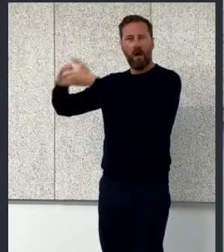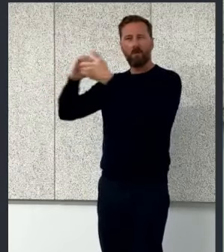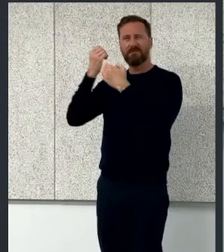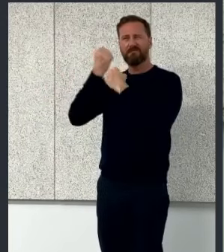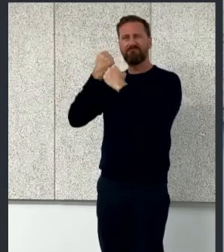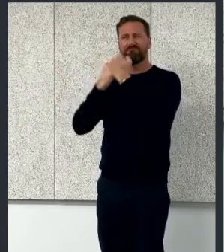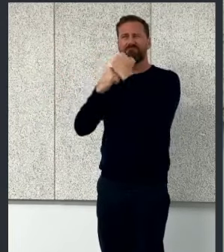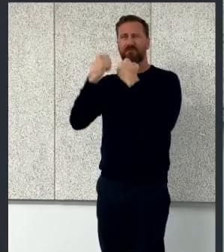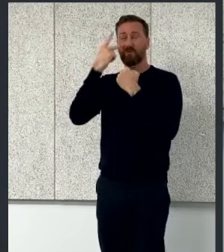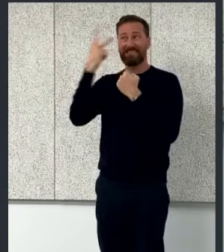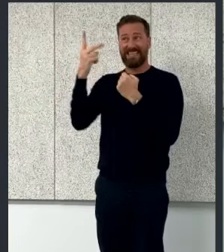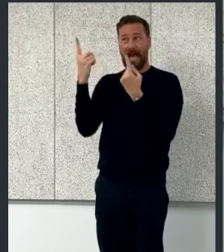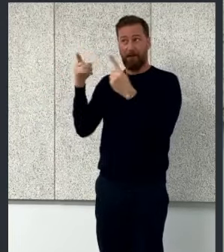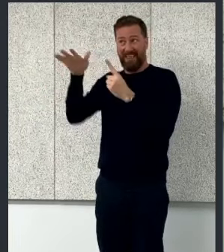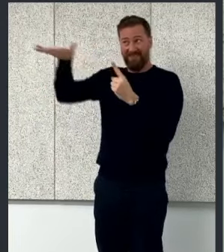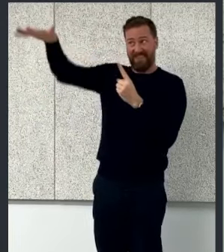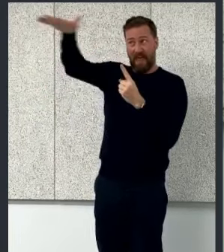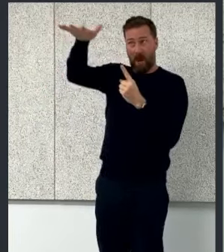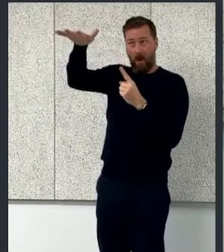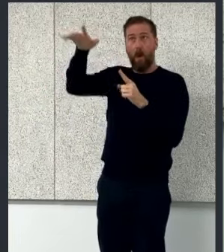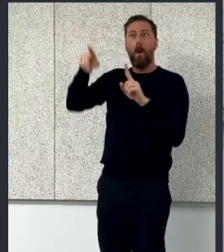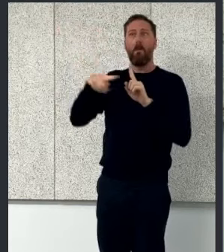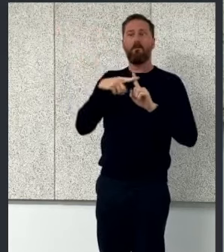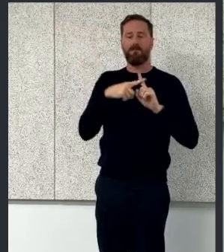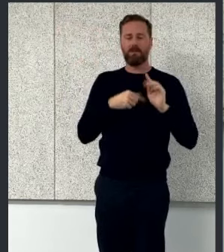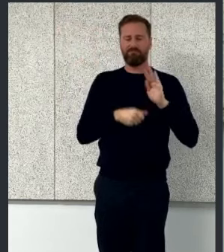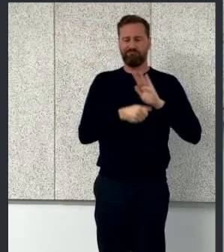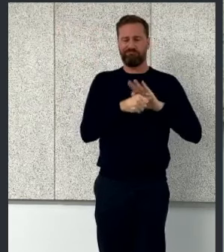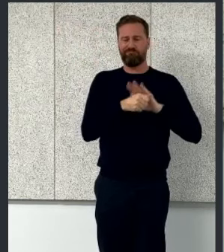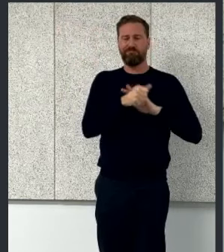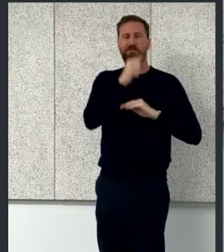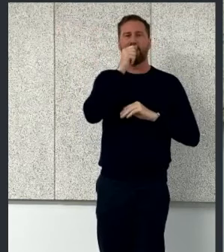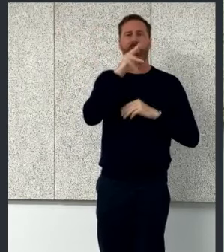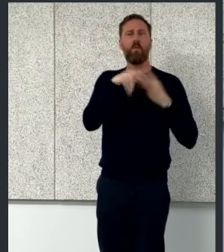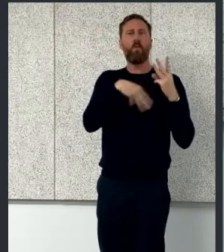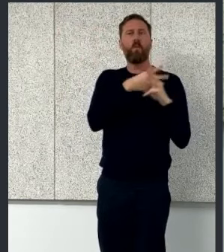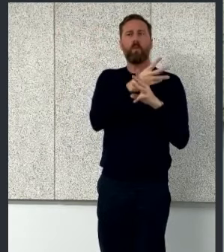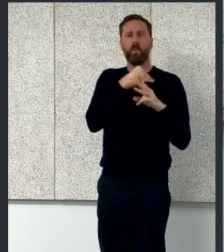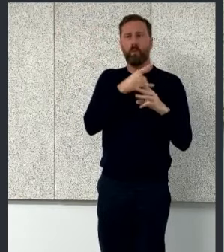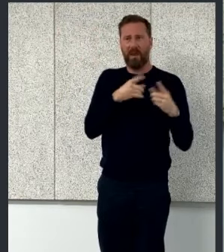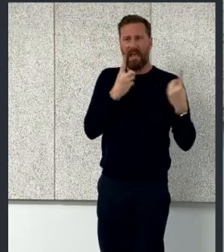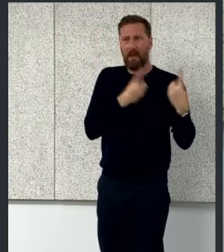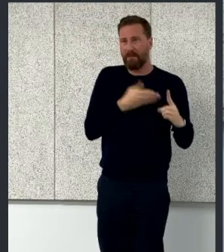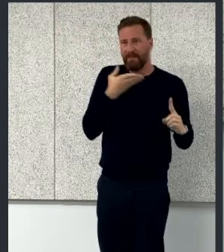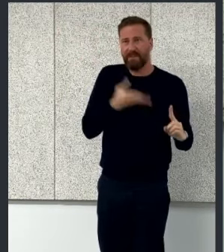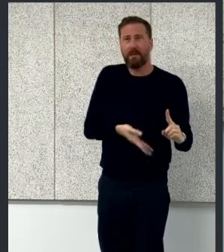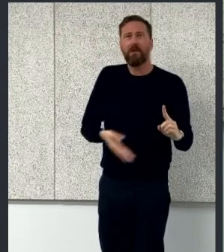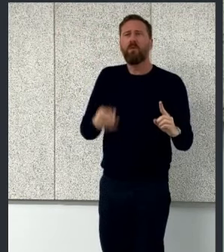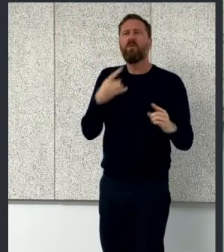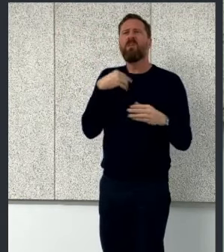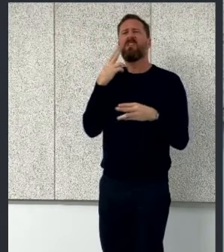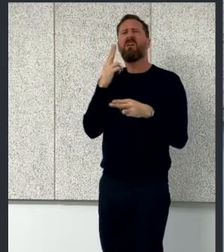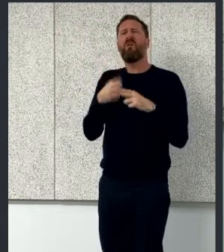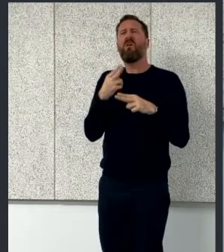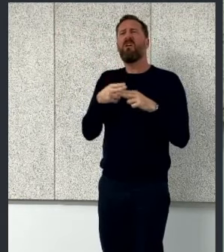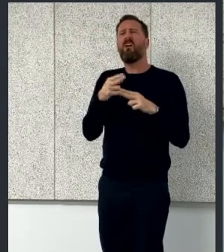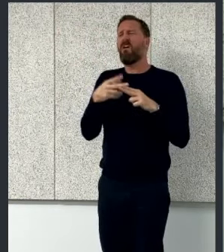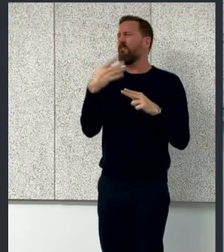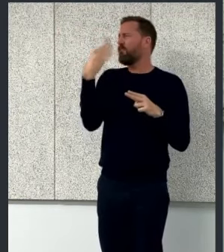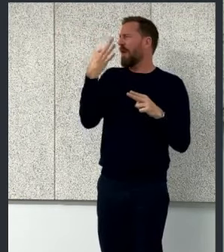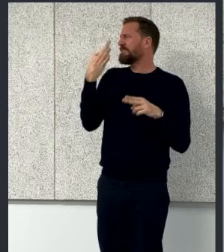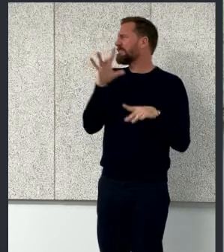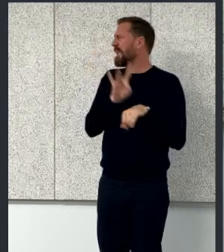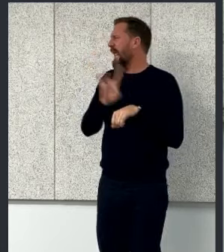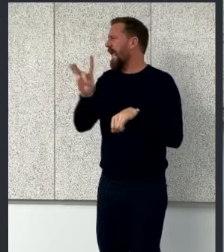in the private. And I'm thinking of, what is it the ED call here, Fridays at 8, Fridays at 6, Thursdays at